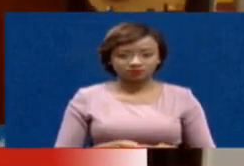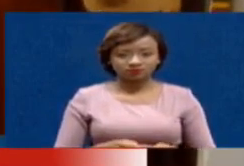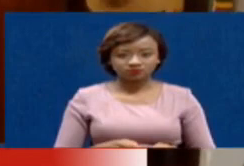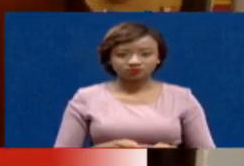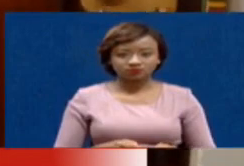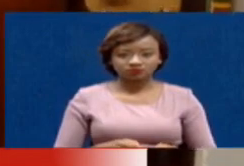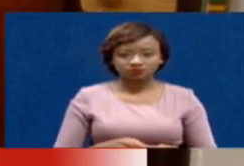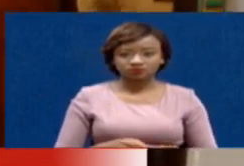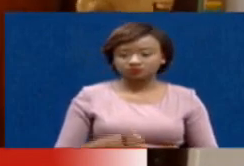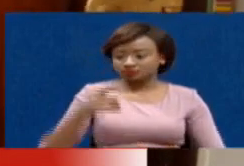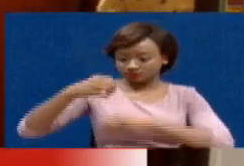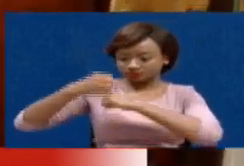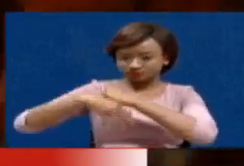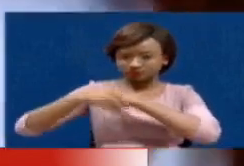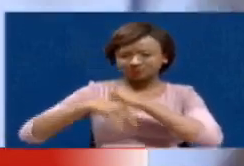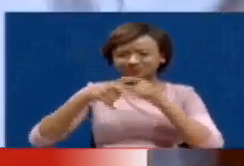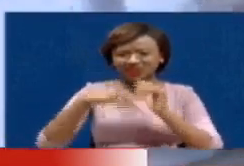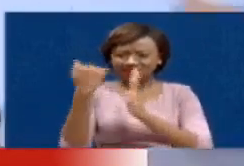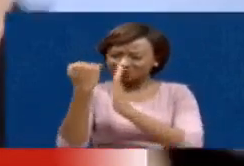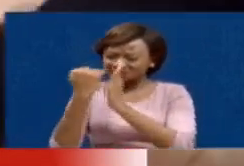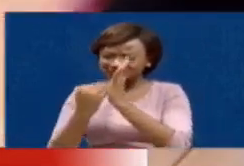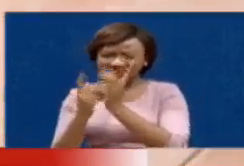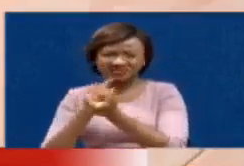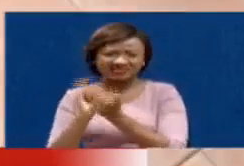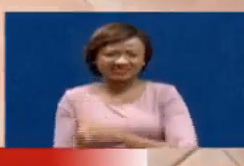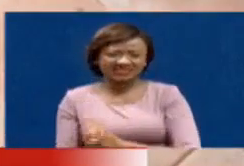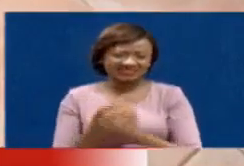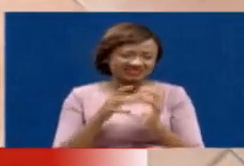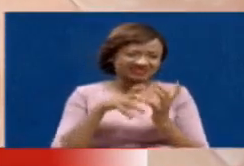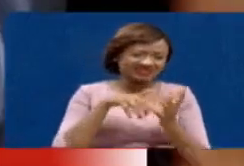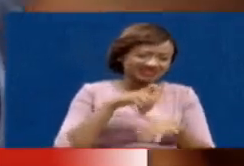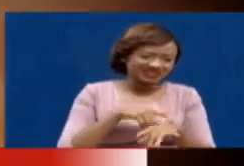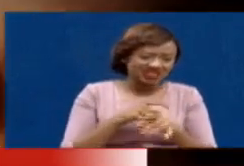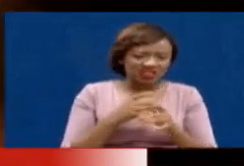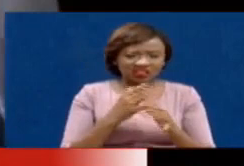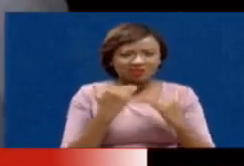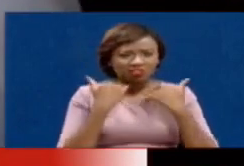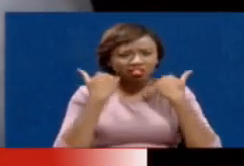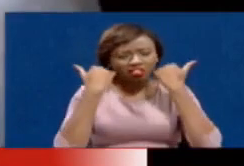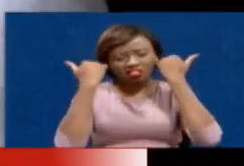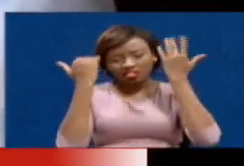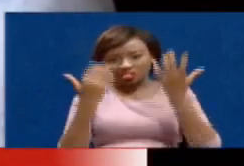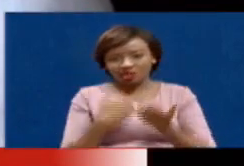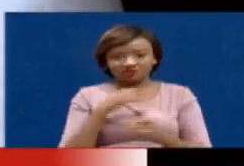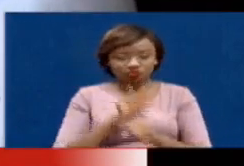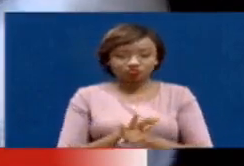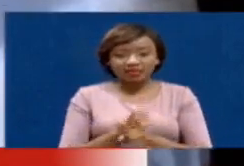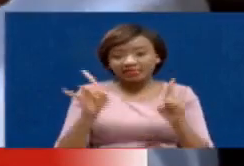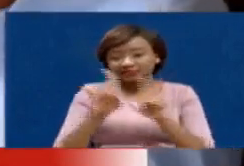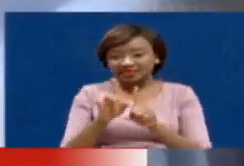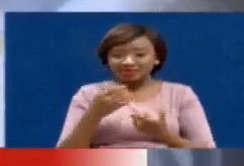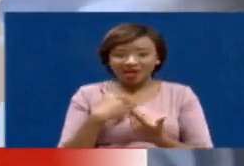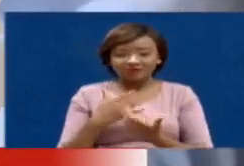Sylvia tells us that with their routine disrupted and timelines distorted, the situation is taking a toll on her. She already has two